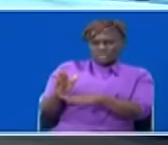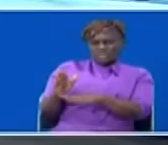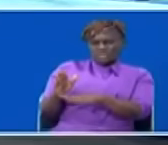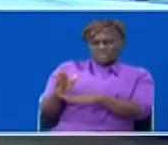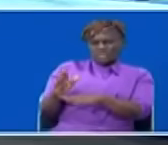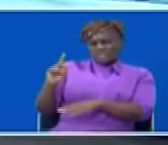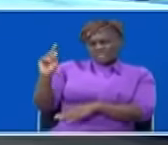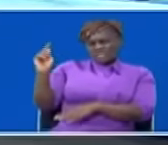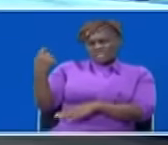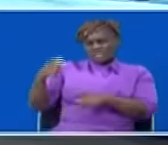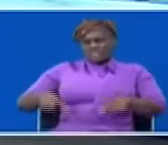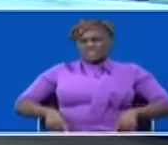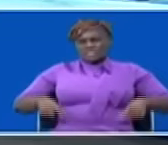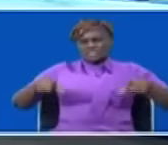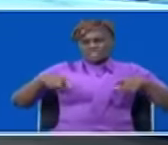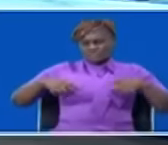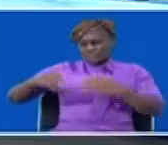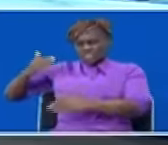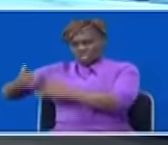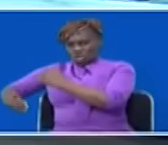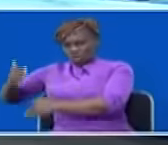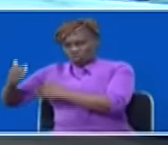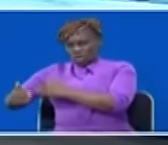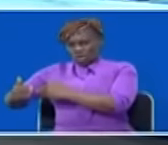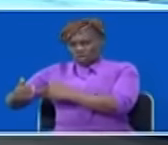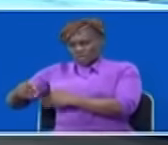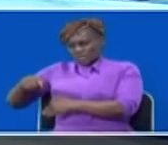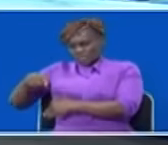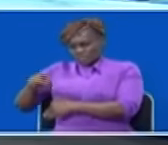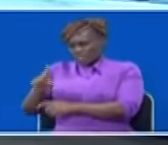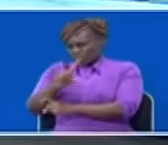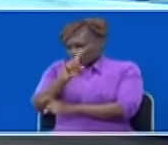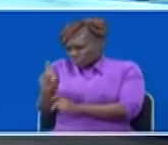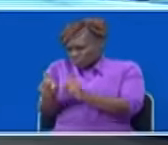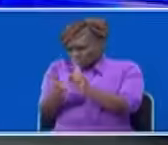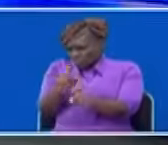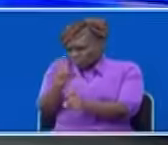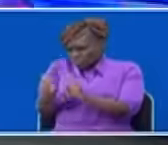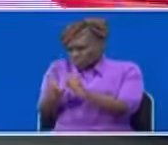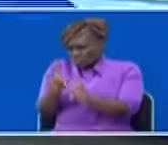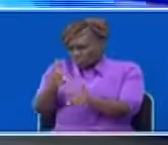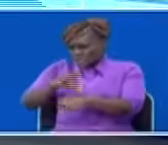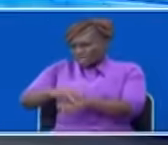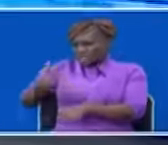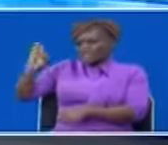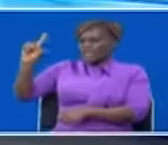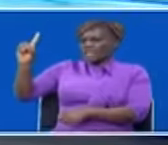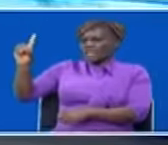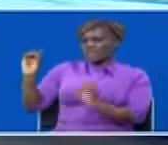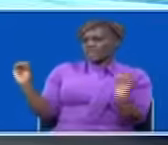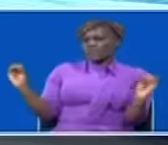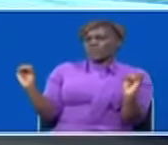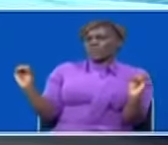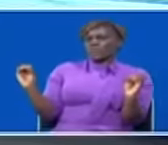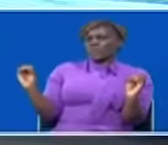that for Kenyans living along the border, they're being subjected to tough vetting process. and they don't get the IDs. Of course, the ID is the first